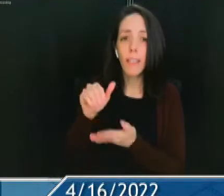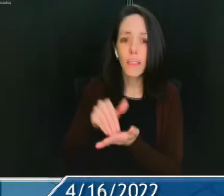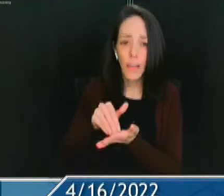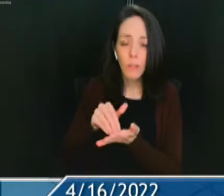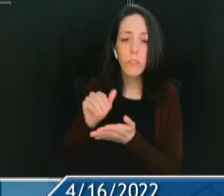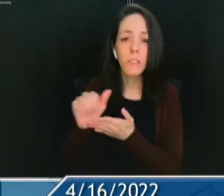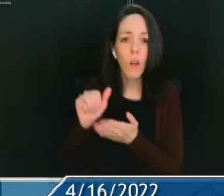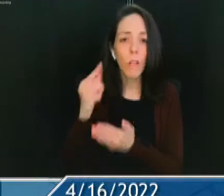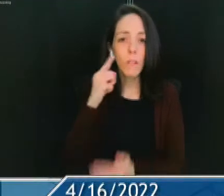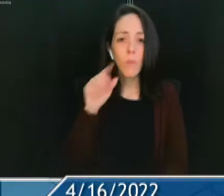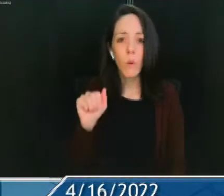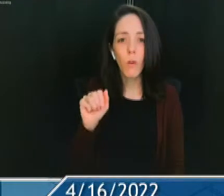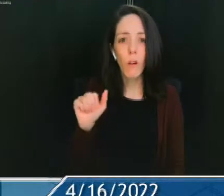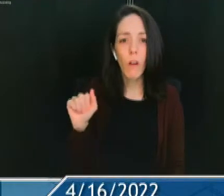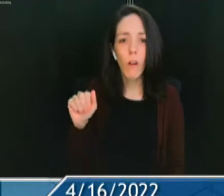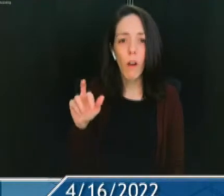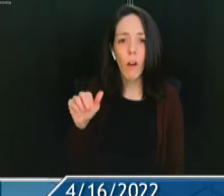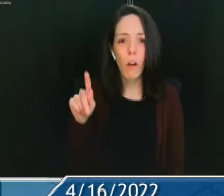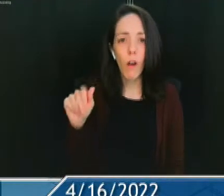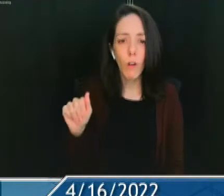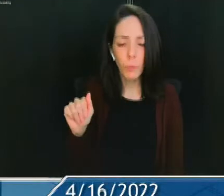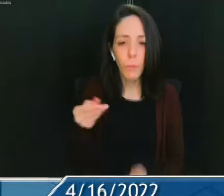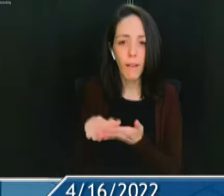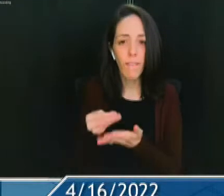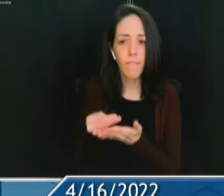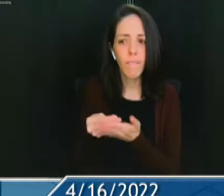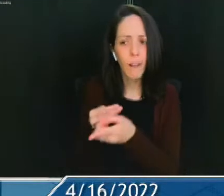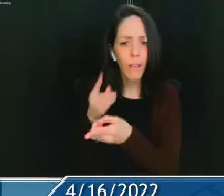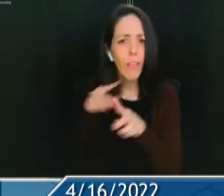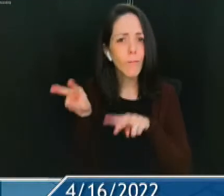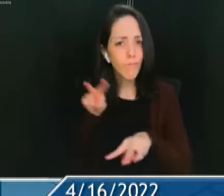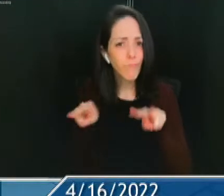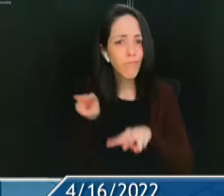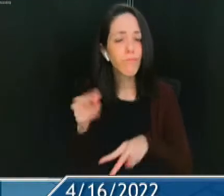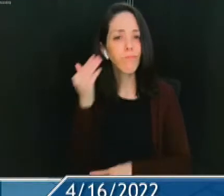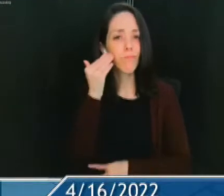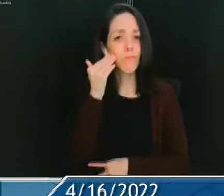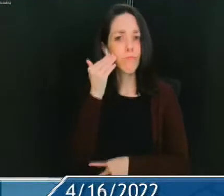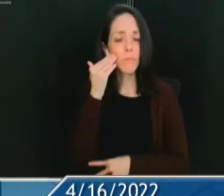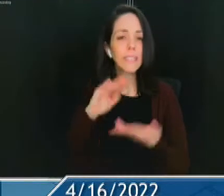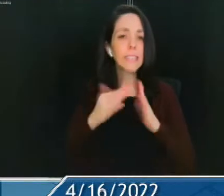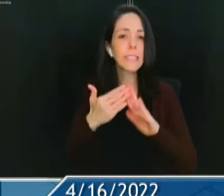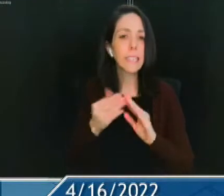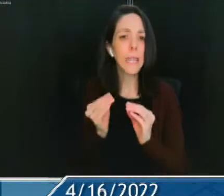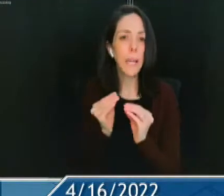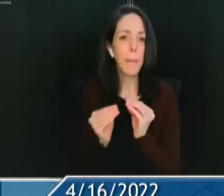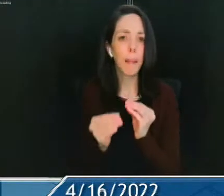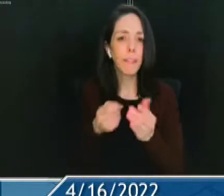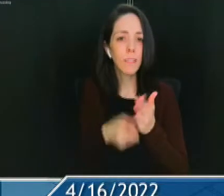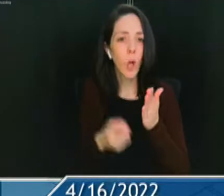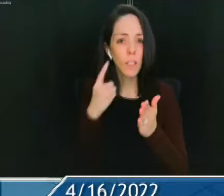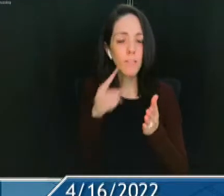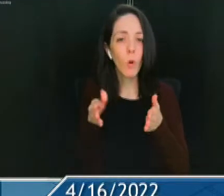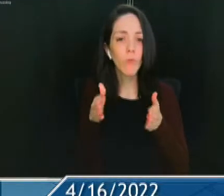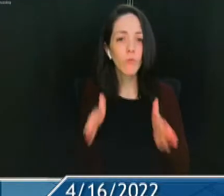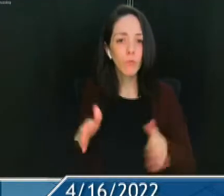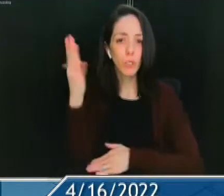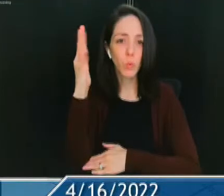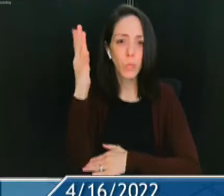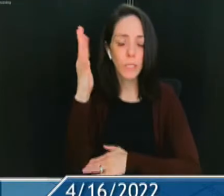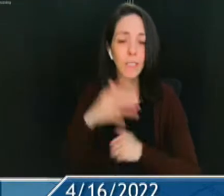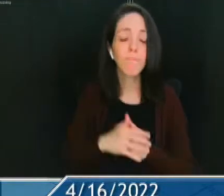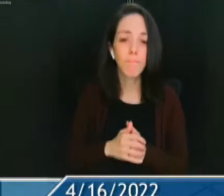a study that evaluates various financing mechanisms for the city to assume maintenance costs for street trees. Only after the city